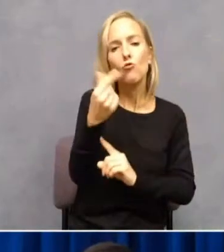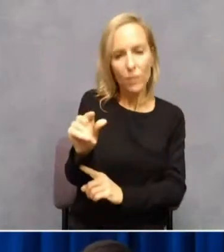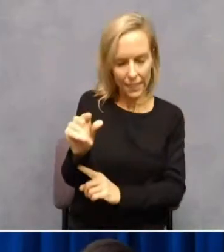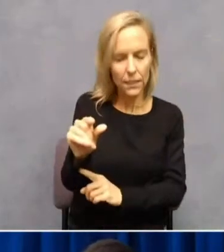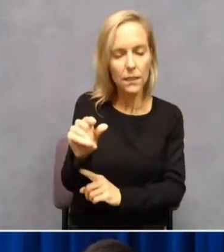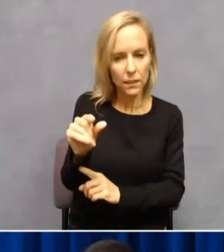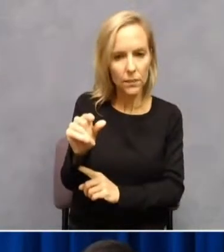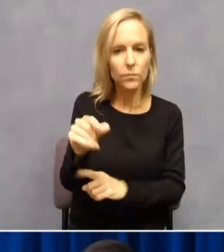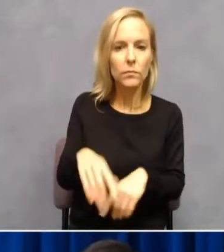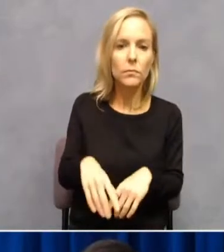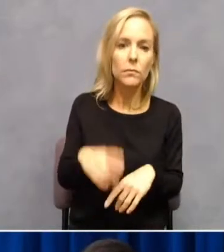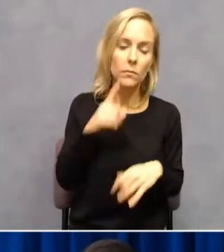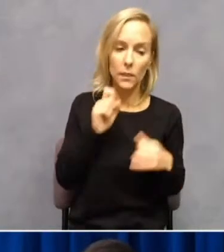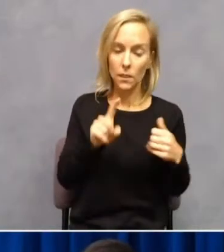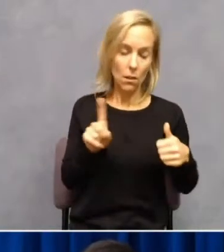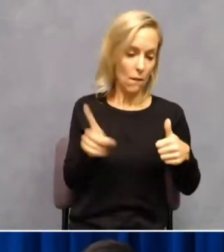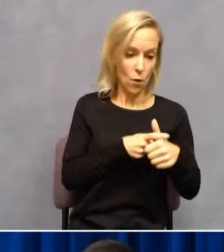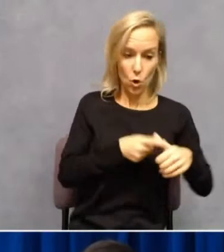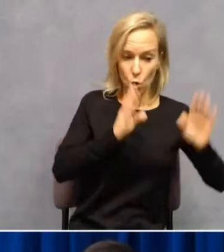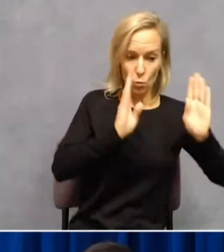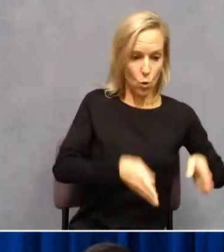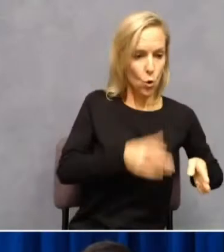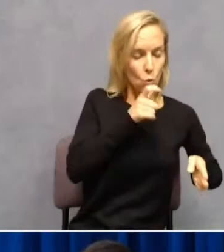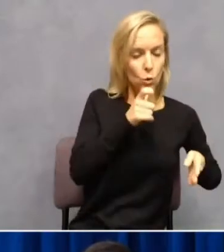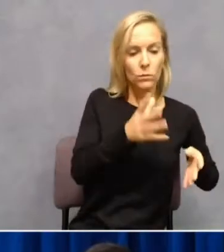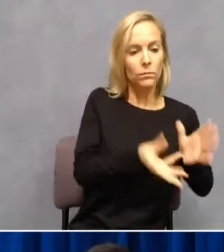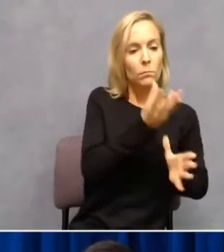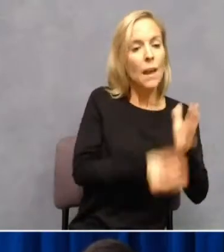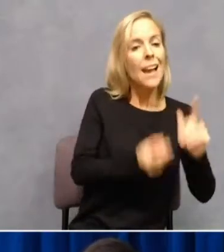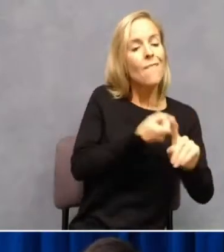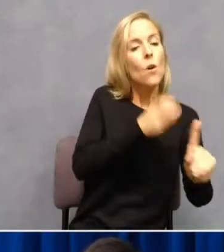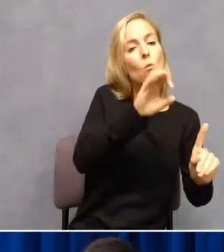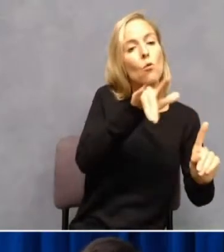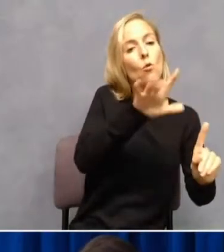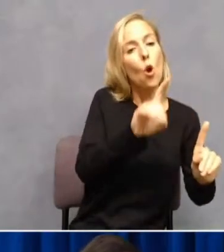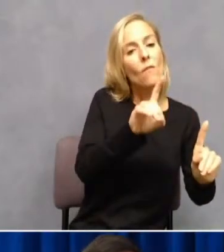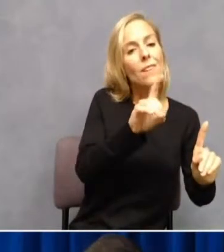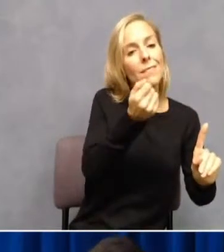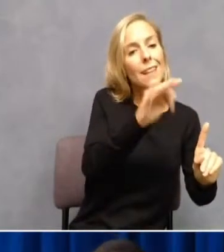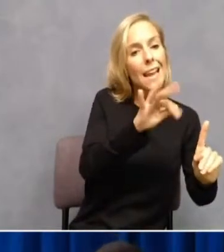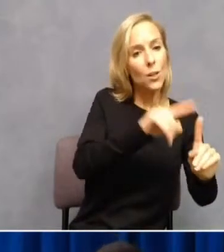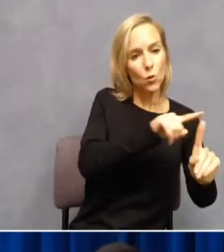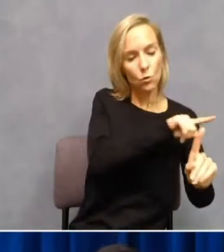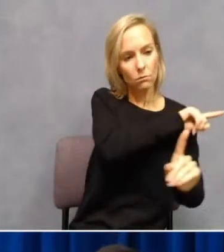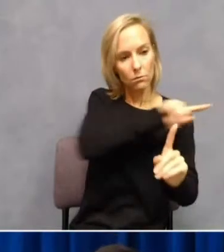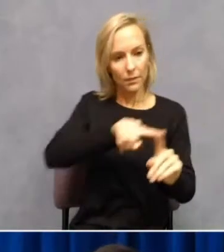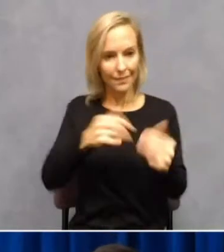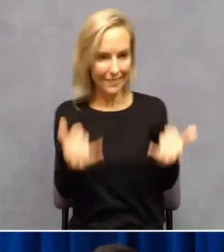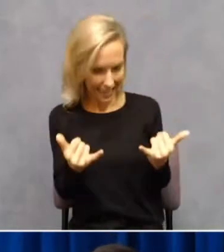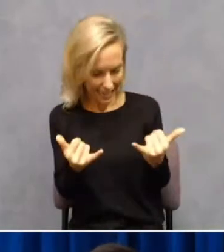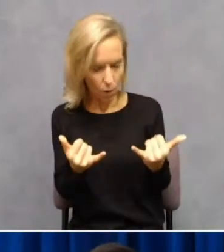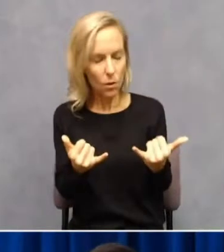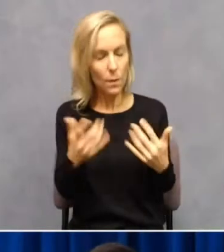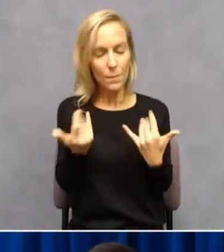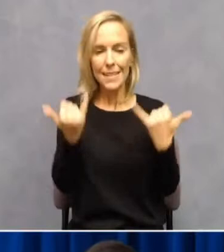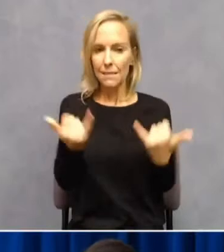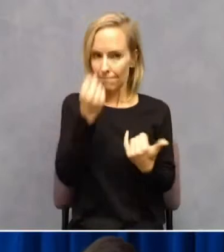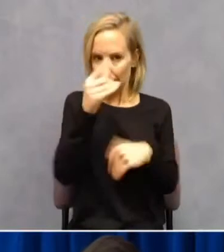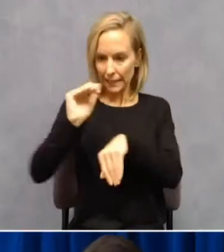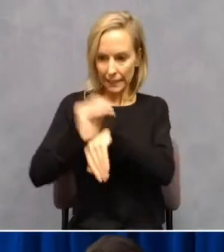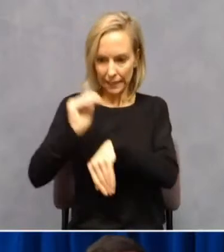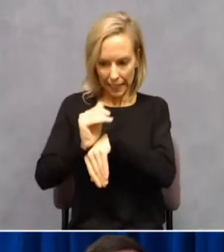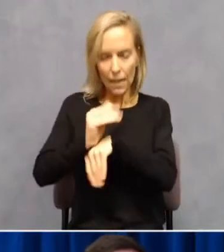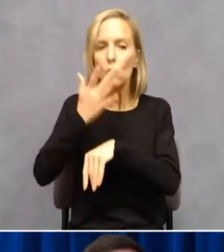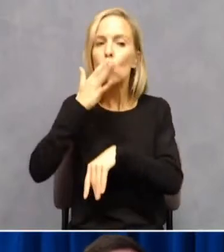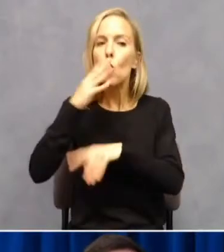the very first person we lost to COVID, that the governor's mansion will not be green. Tonight, it's going to be purple for these 40 individuals